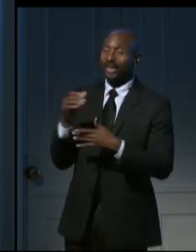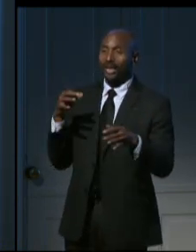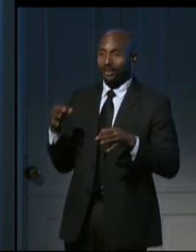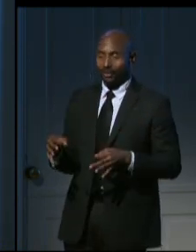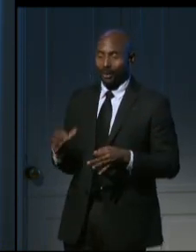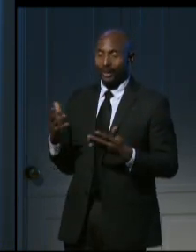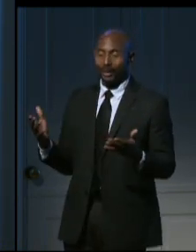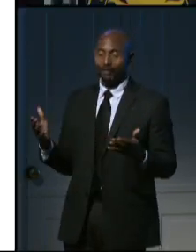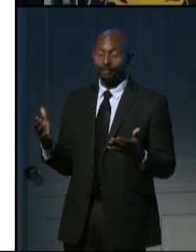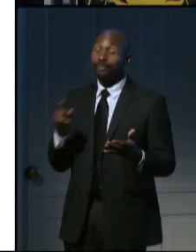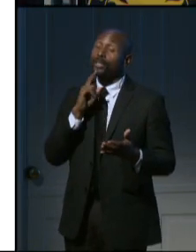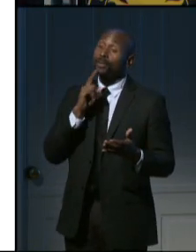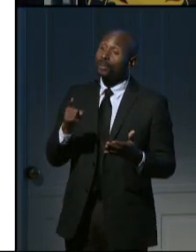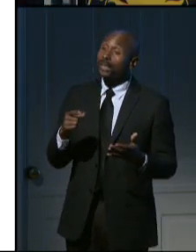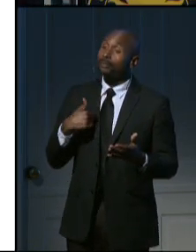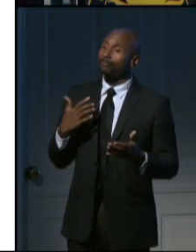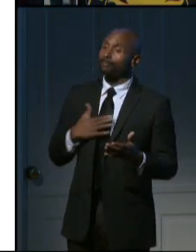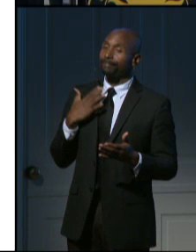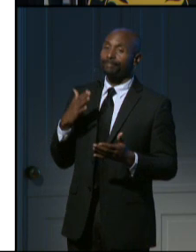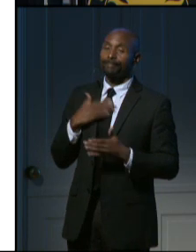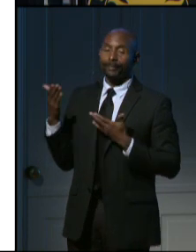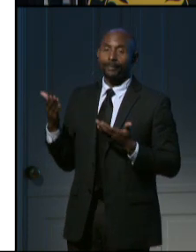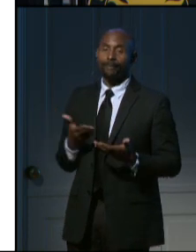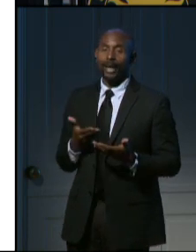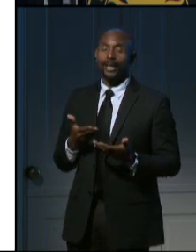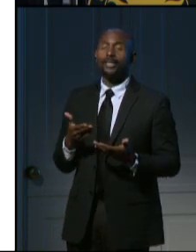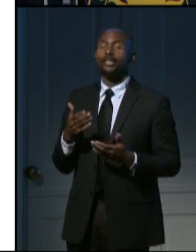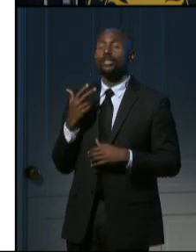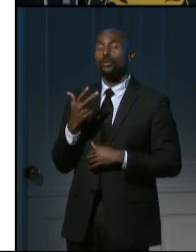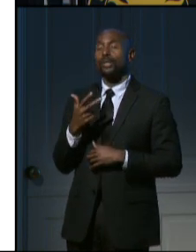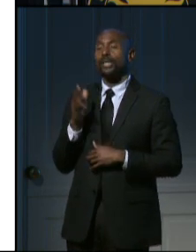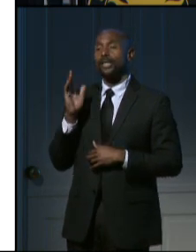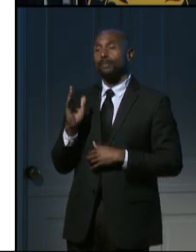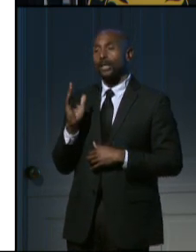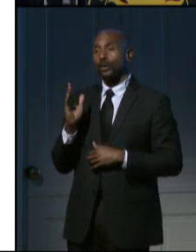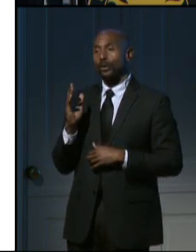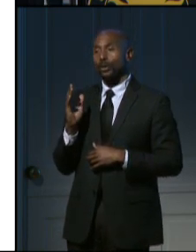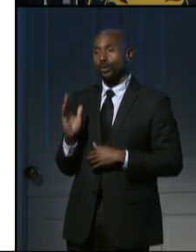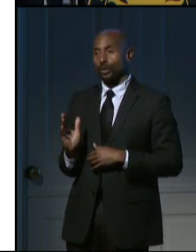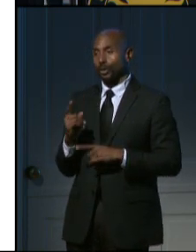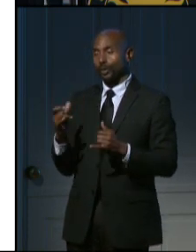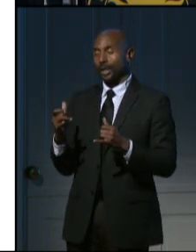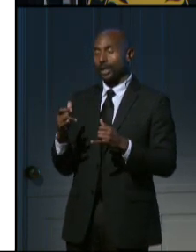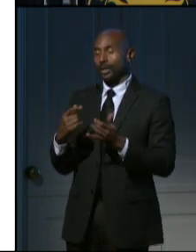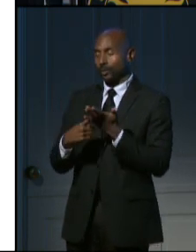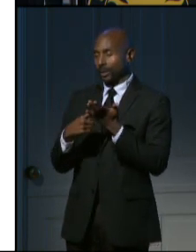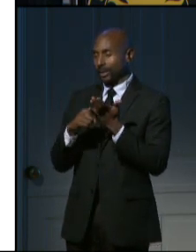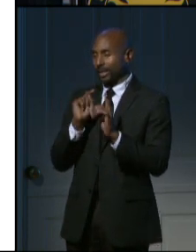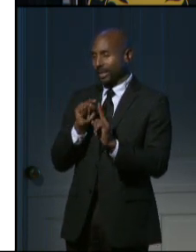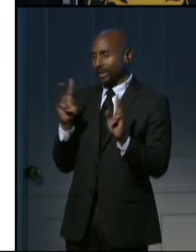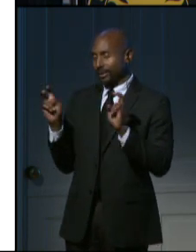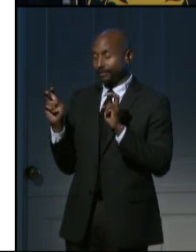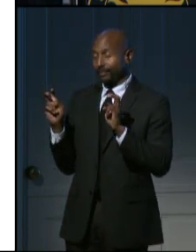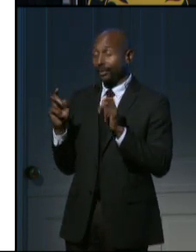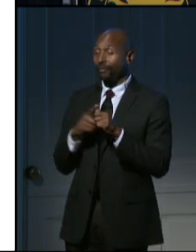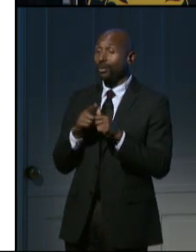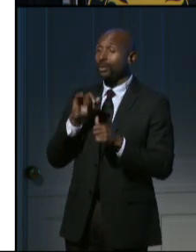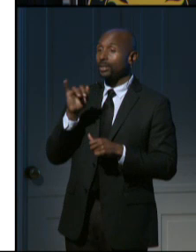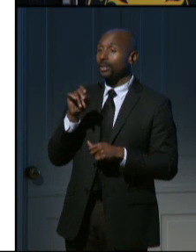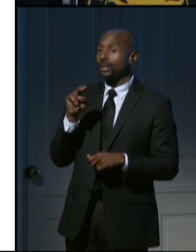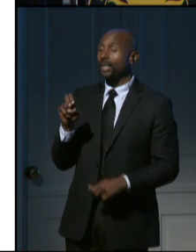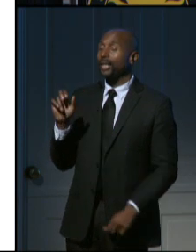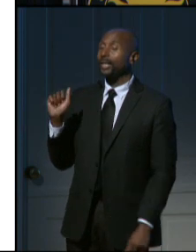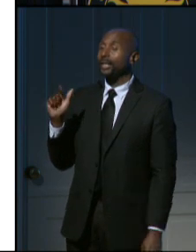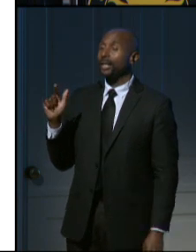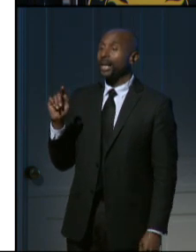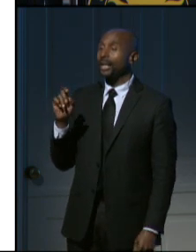three speakers today to talk about this. First up, Jane Alexander, who's the Chief Digital Information